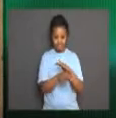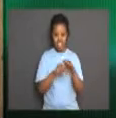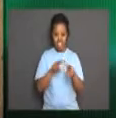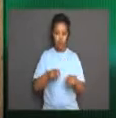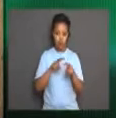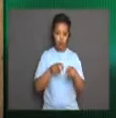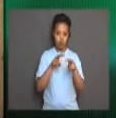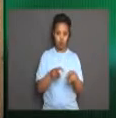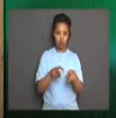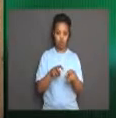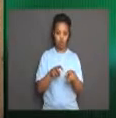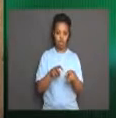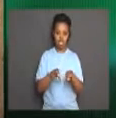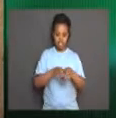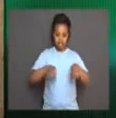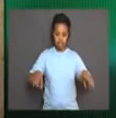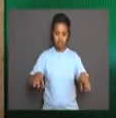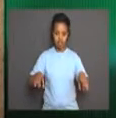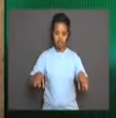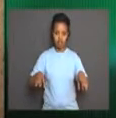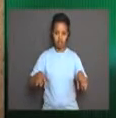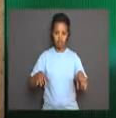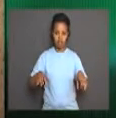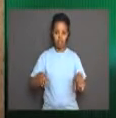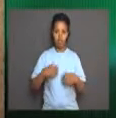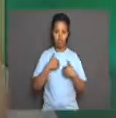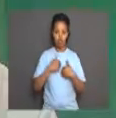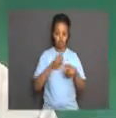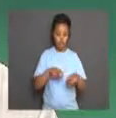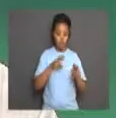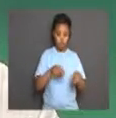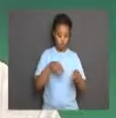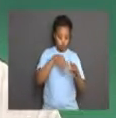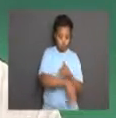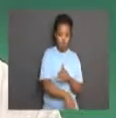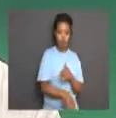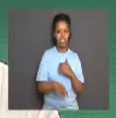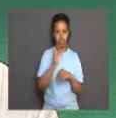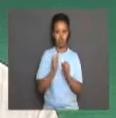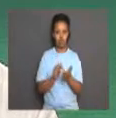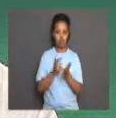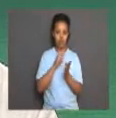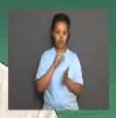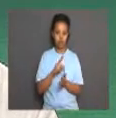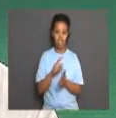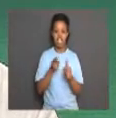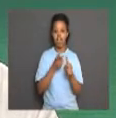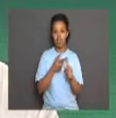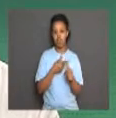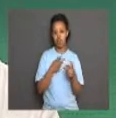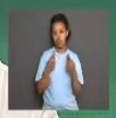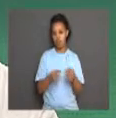or trails dug into the ground by animals. For the first activity,